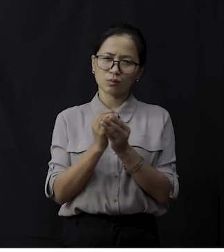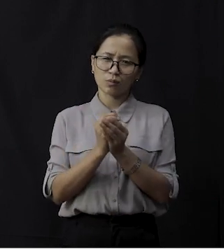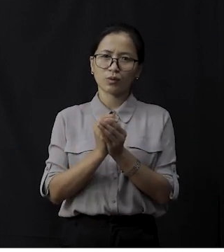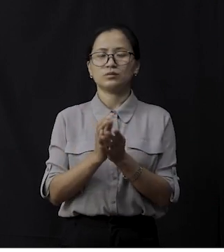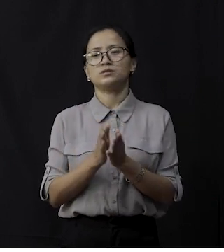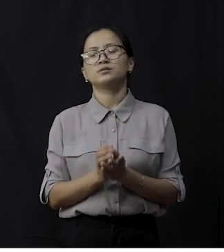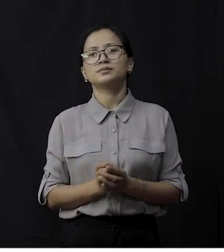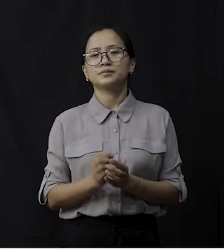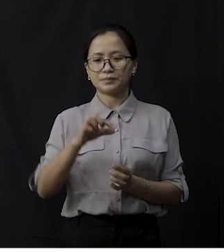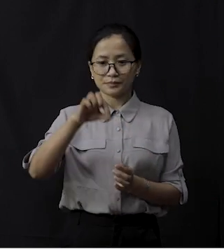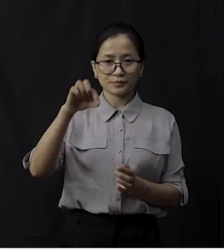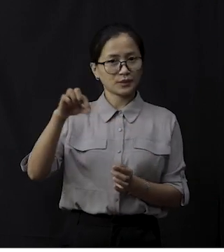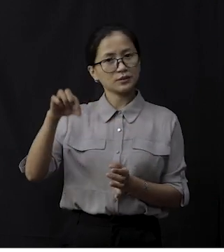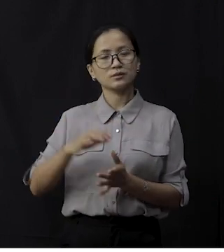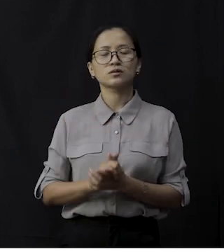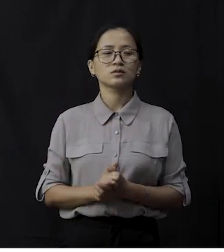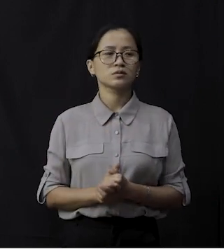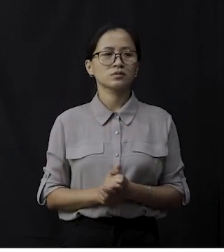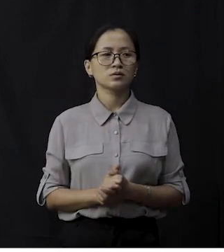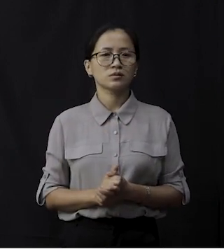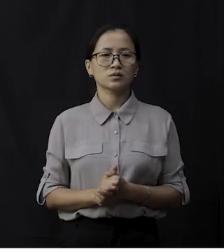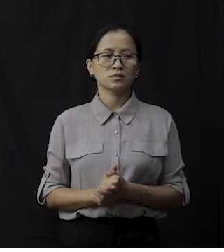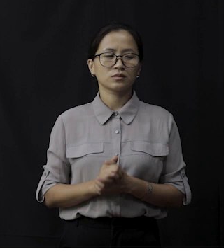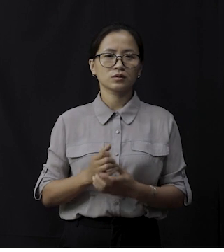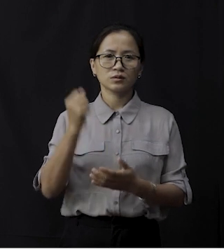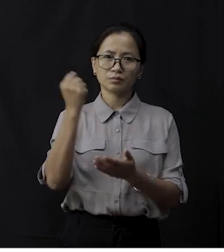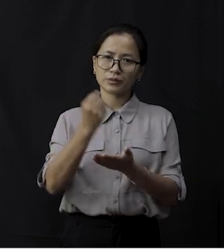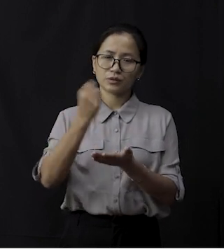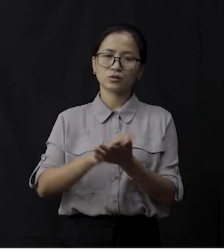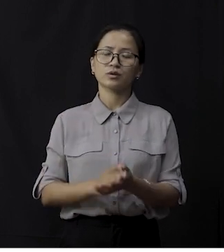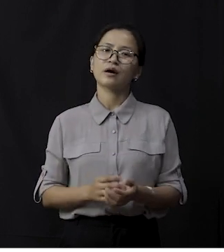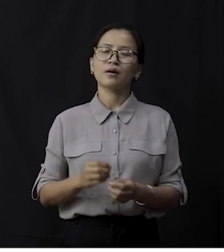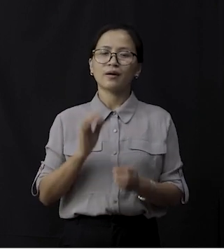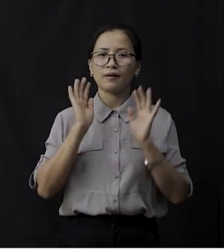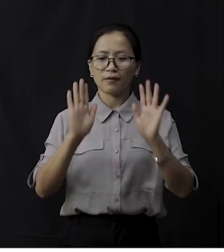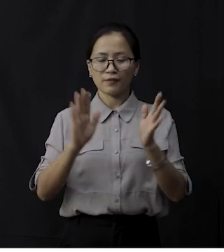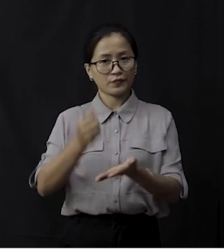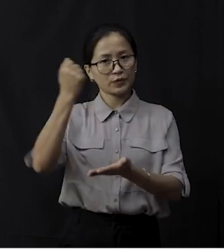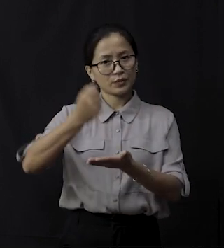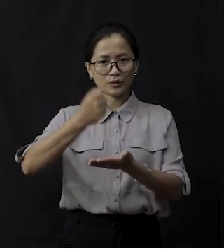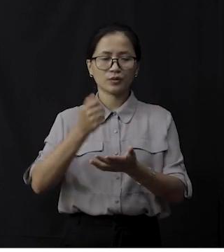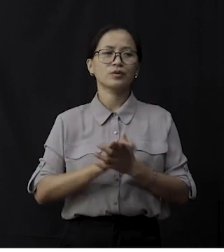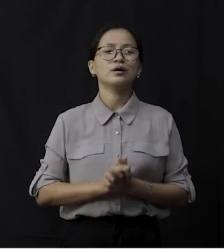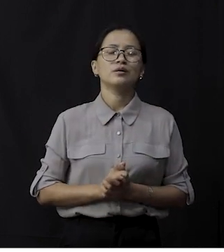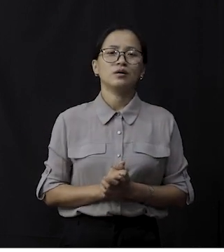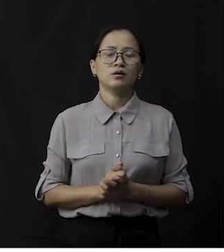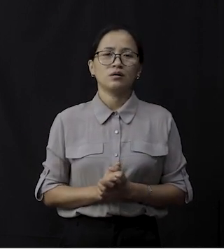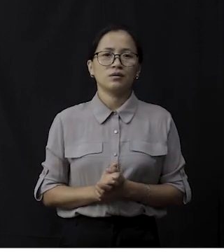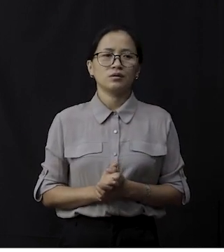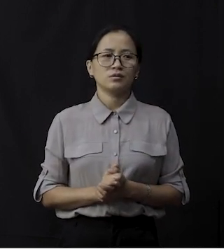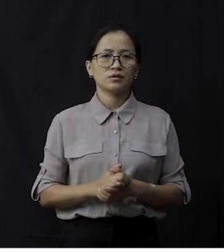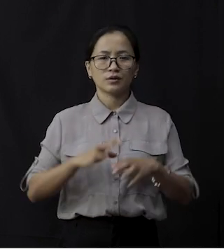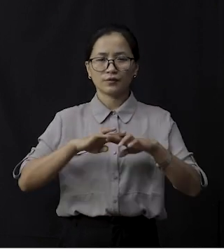pieces, right? You chop it down and then make it a bulb, beat it, beat it, beat it, and then you heat it. And,